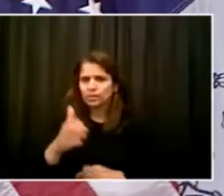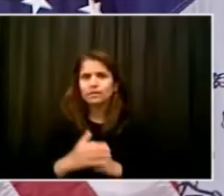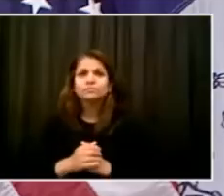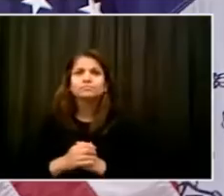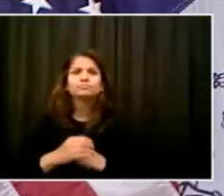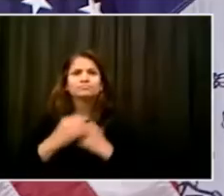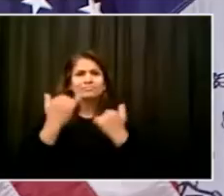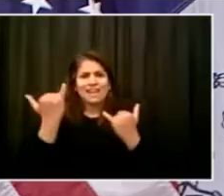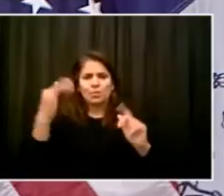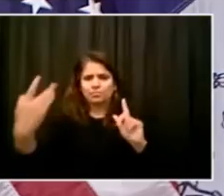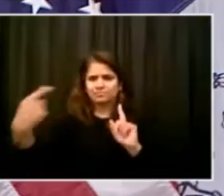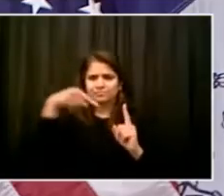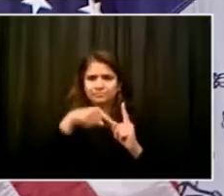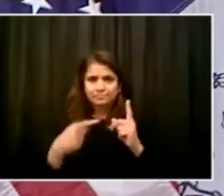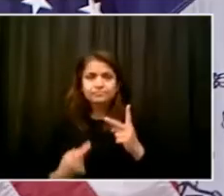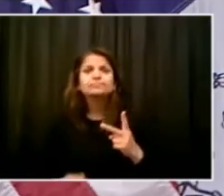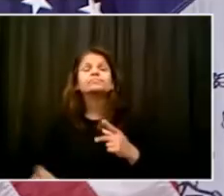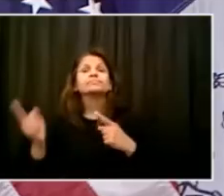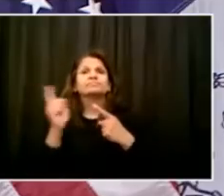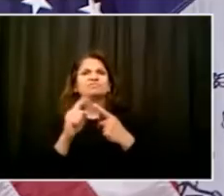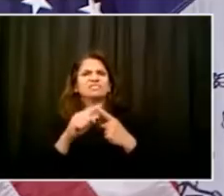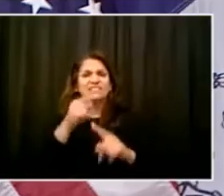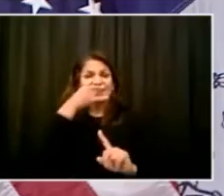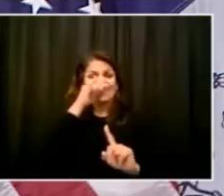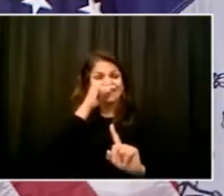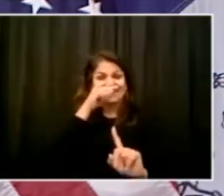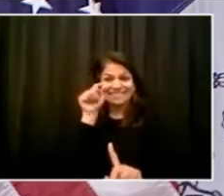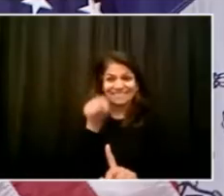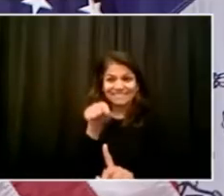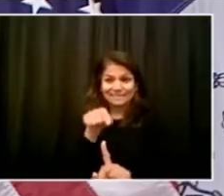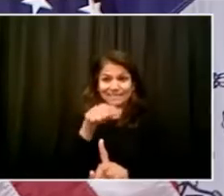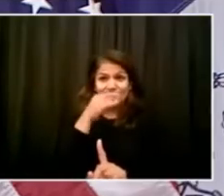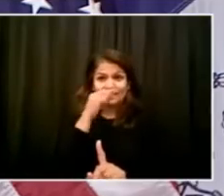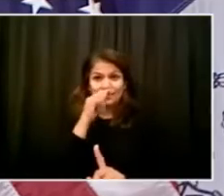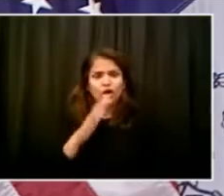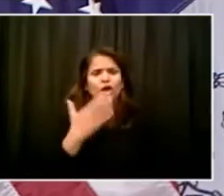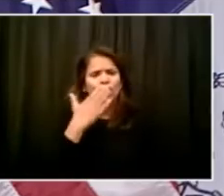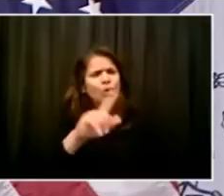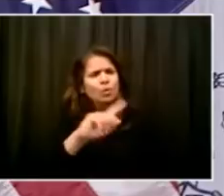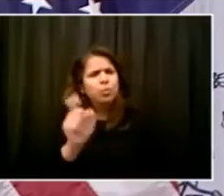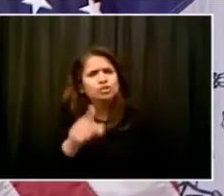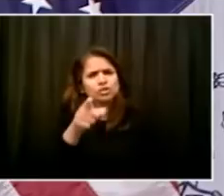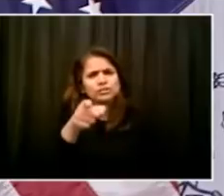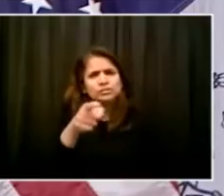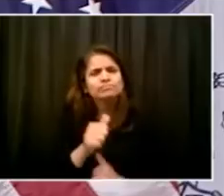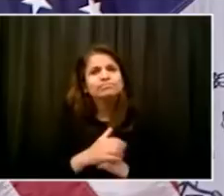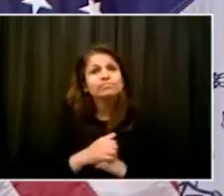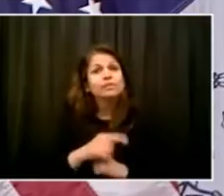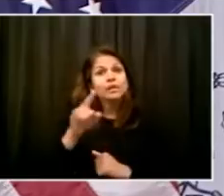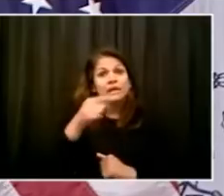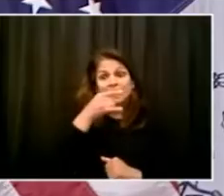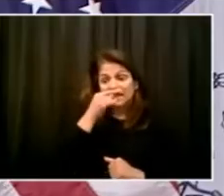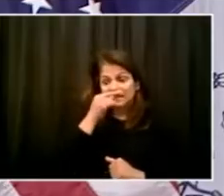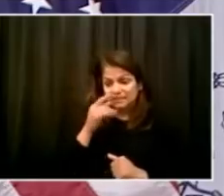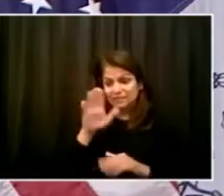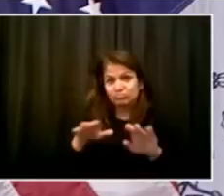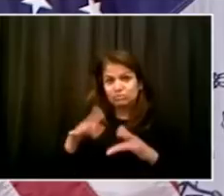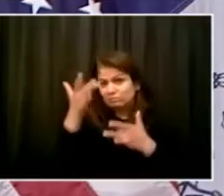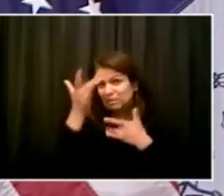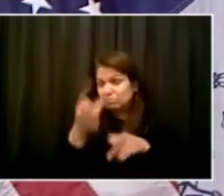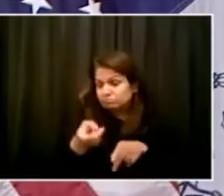interplay? The vaccinations and the obvious lack of vaccinations we've seen, and then